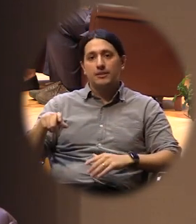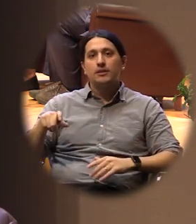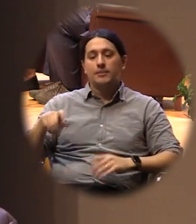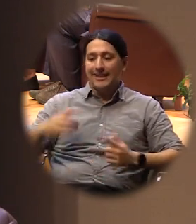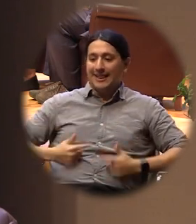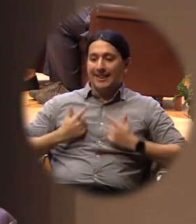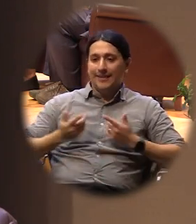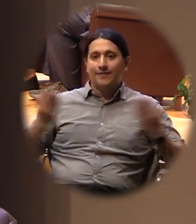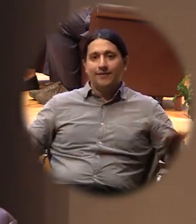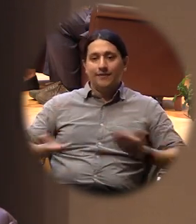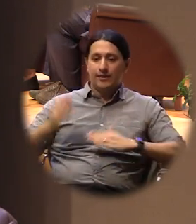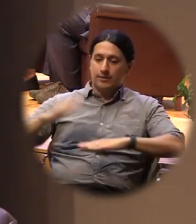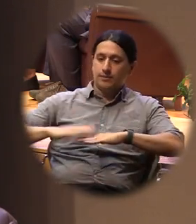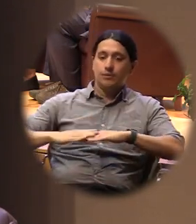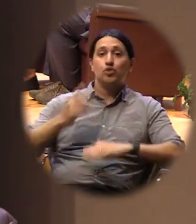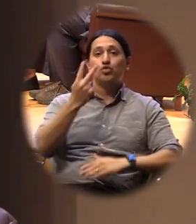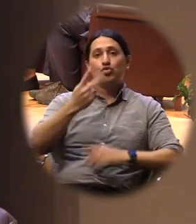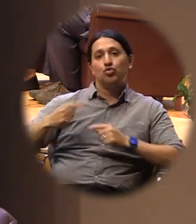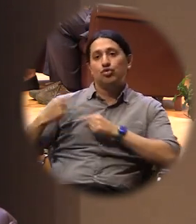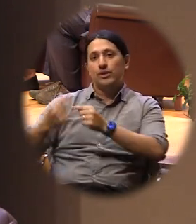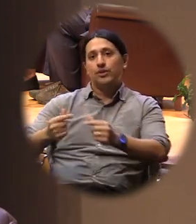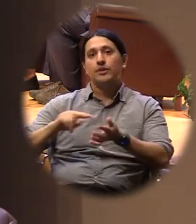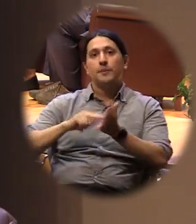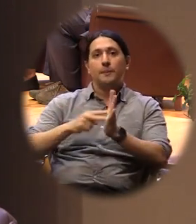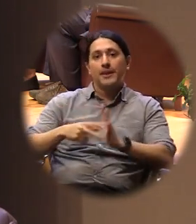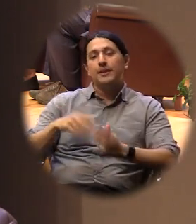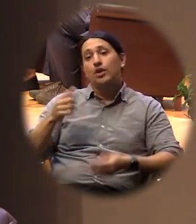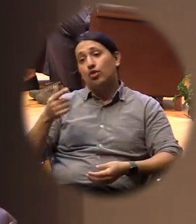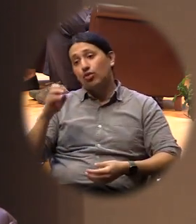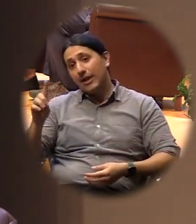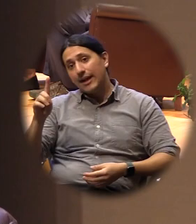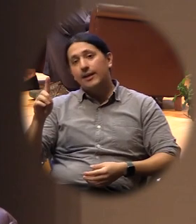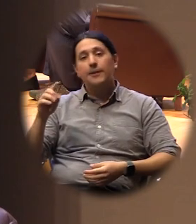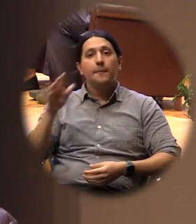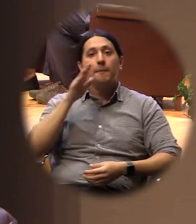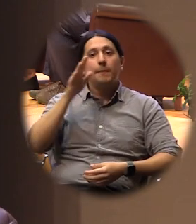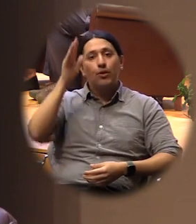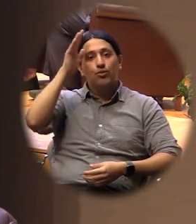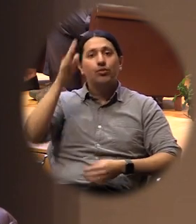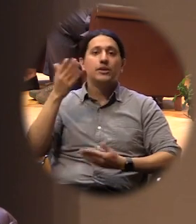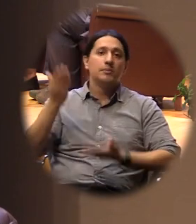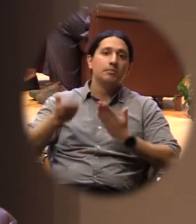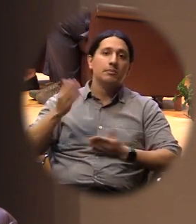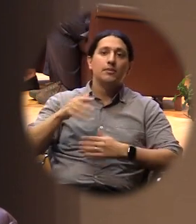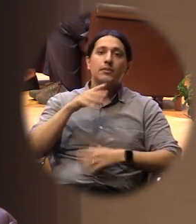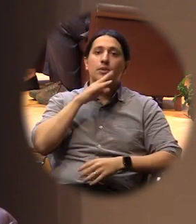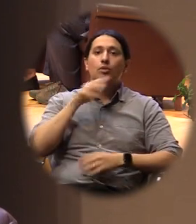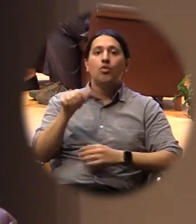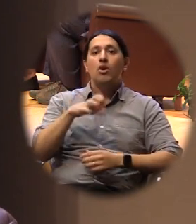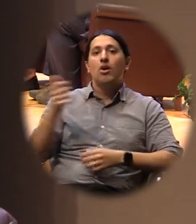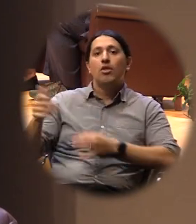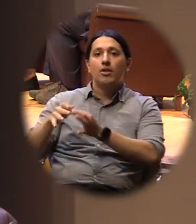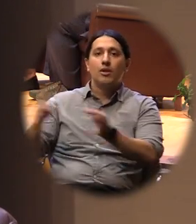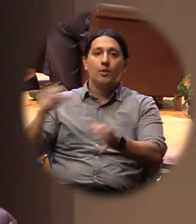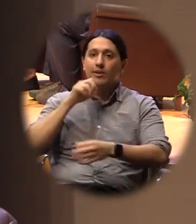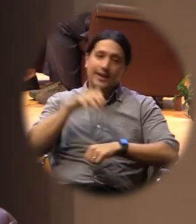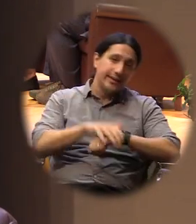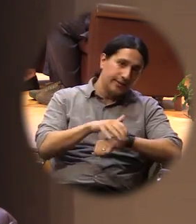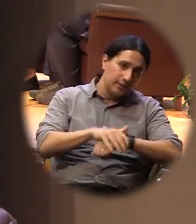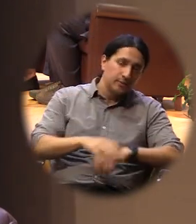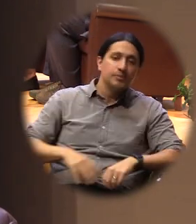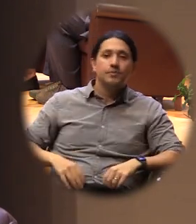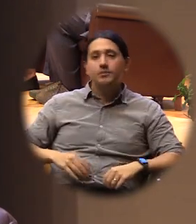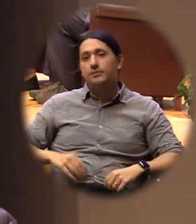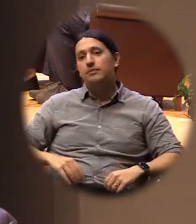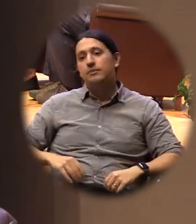grandparents could have maybe spoken a different language than English. So he set up at the very beginning, the norm of the developing